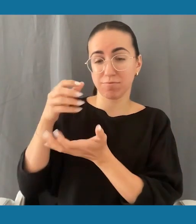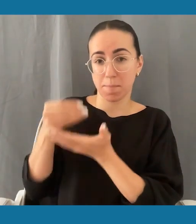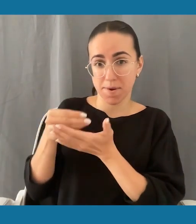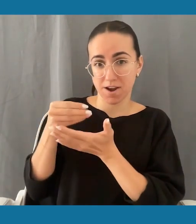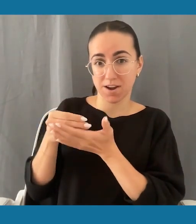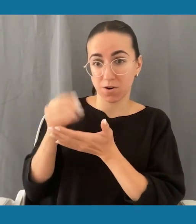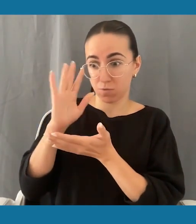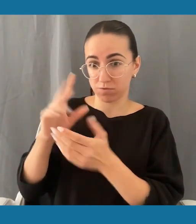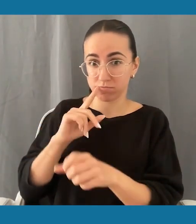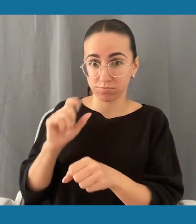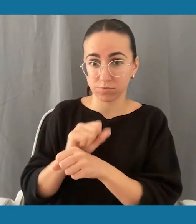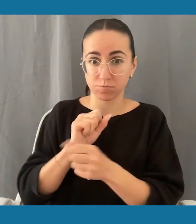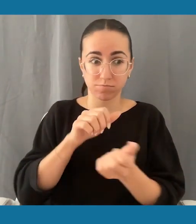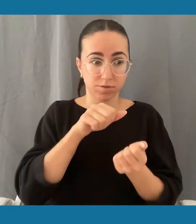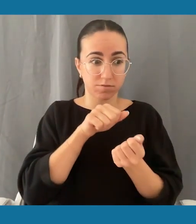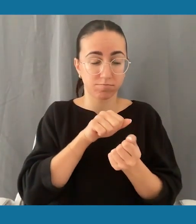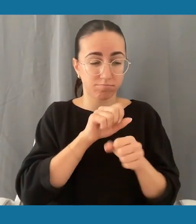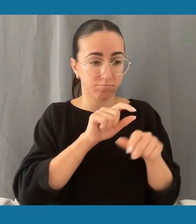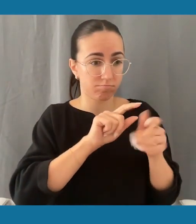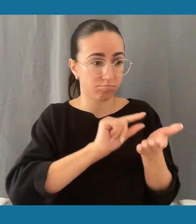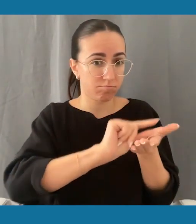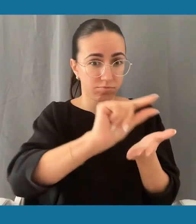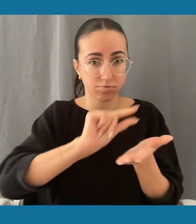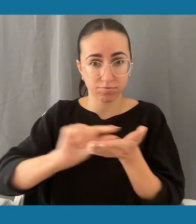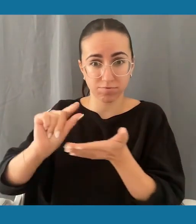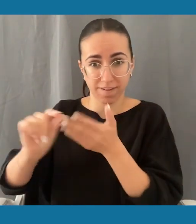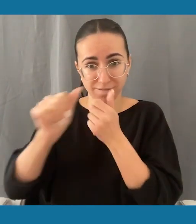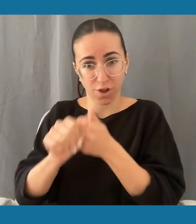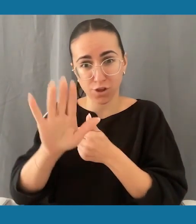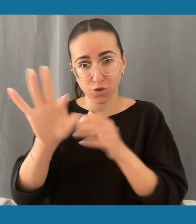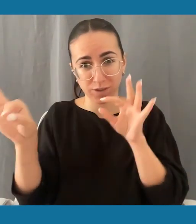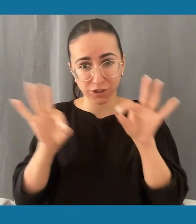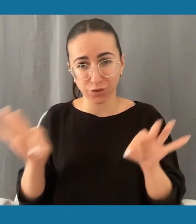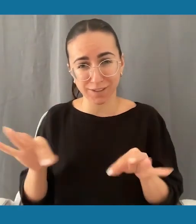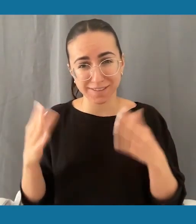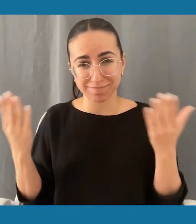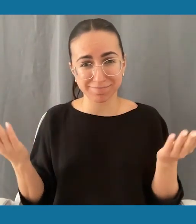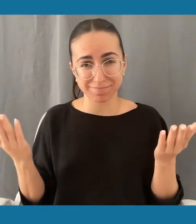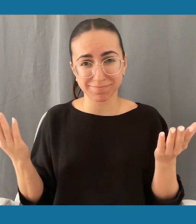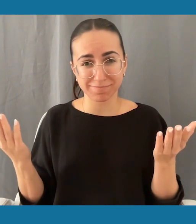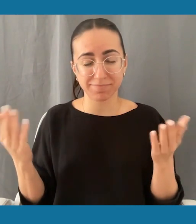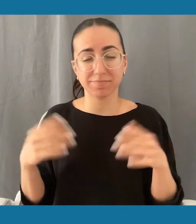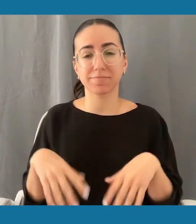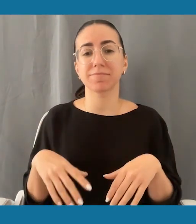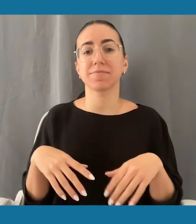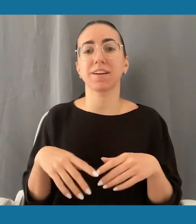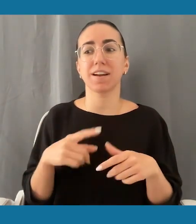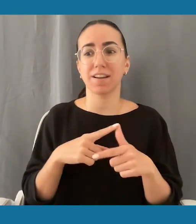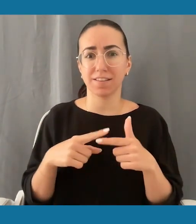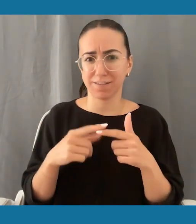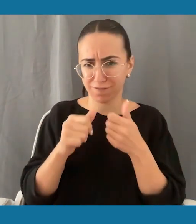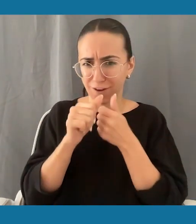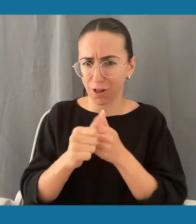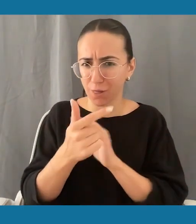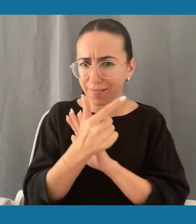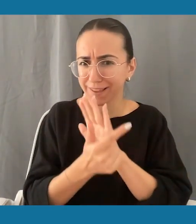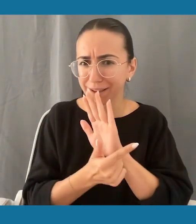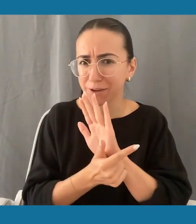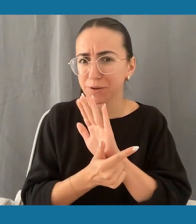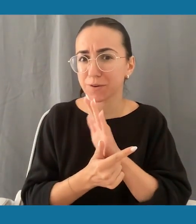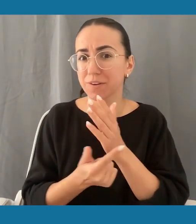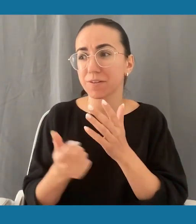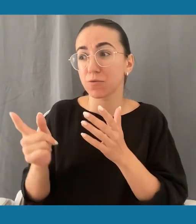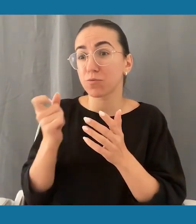will actually carry through on your instructions. And in fact, legally, they're not obligated